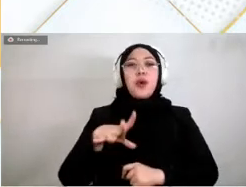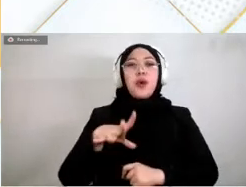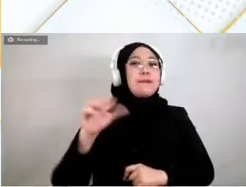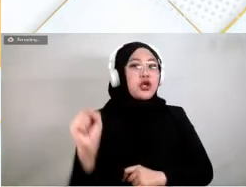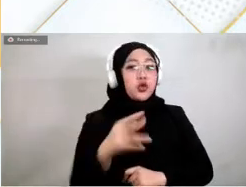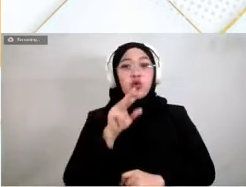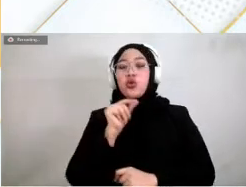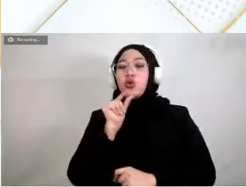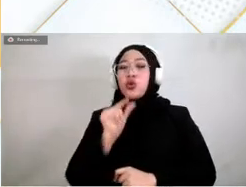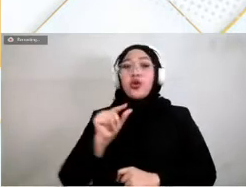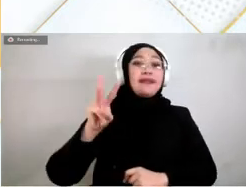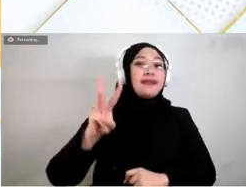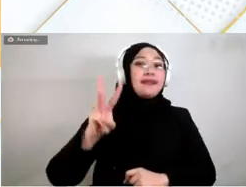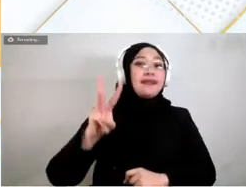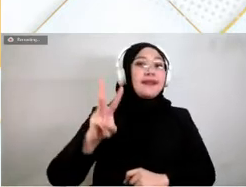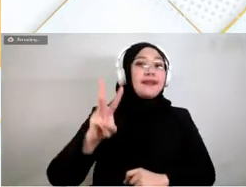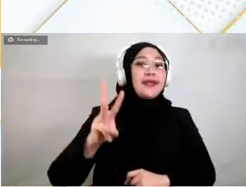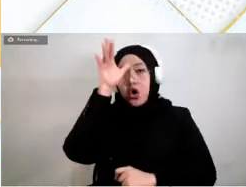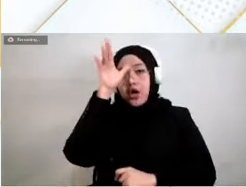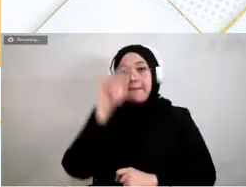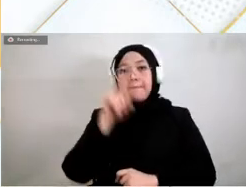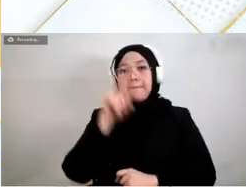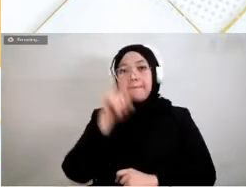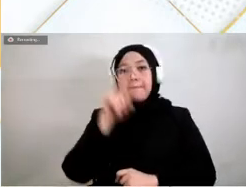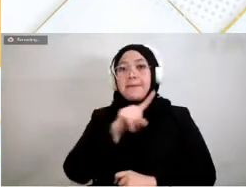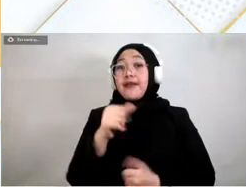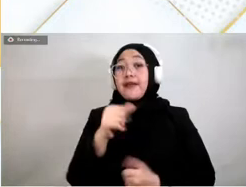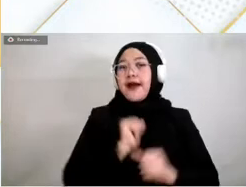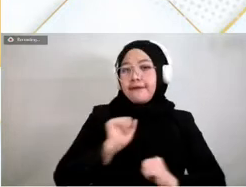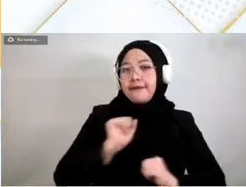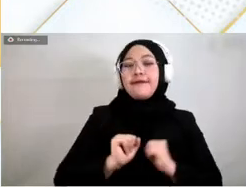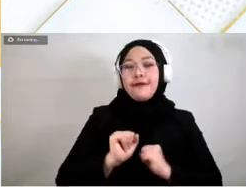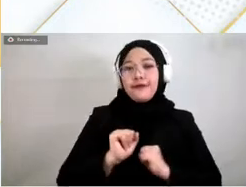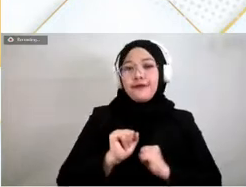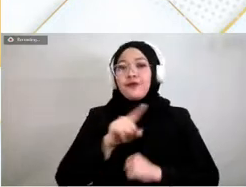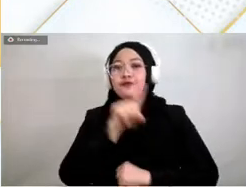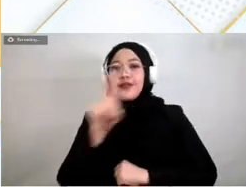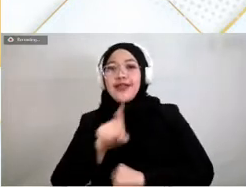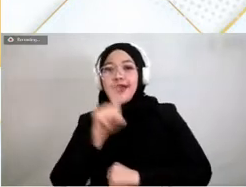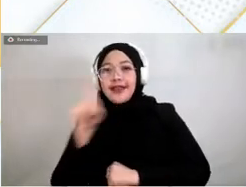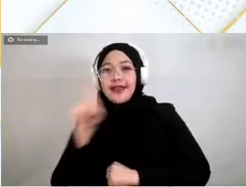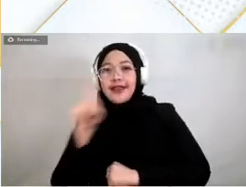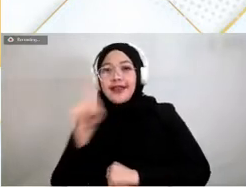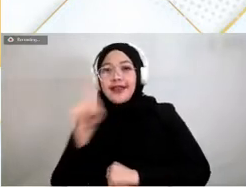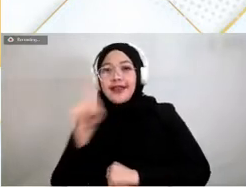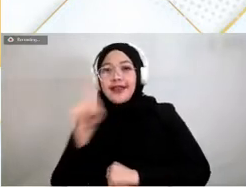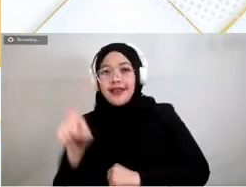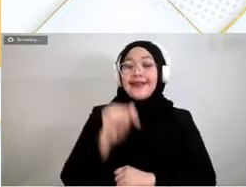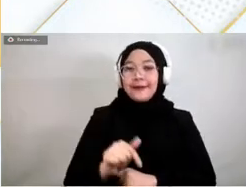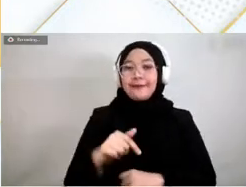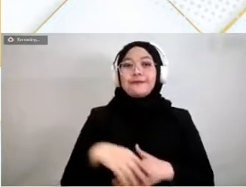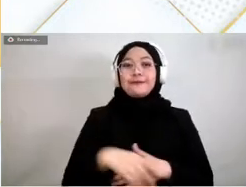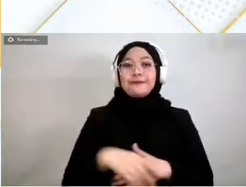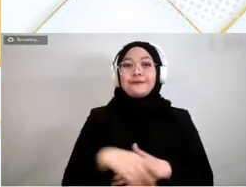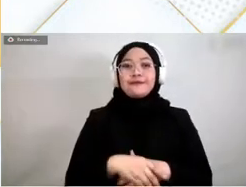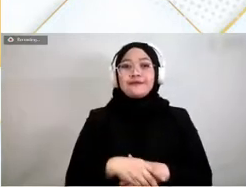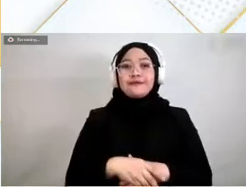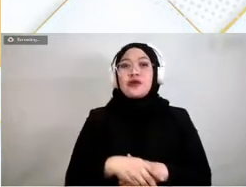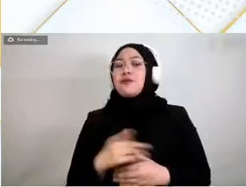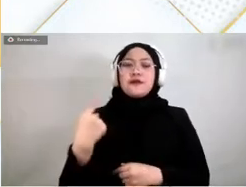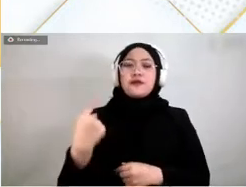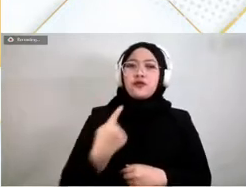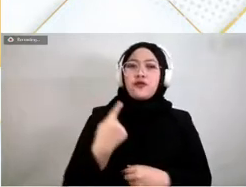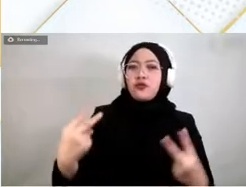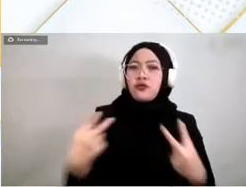three participants who are active and have interesting questions to be asked in our event today. So please keep joining in